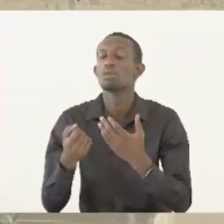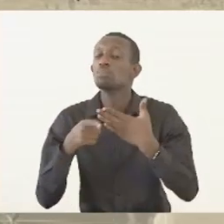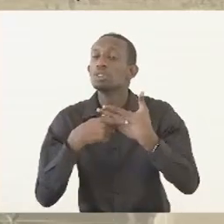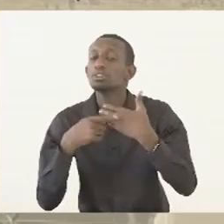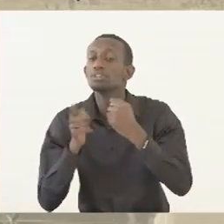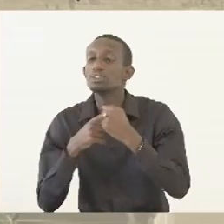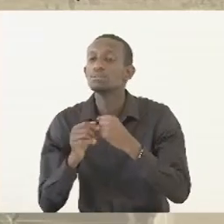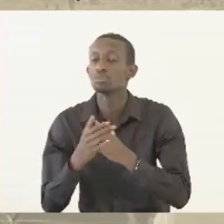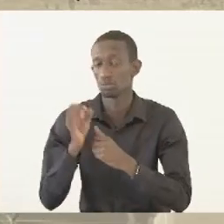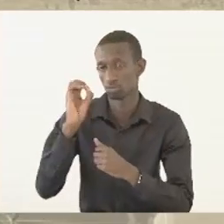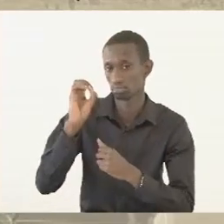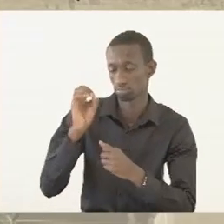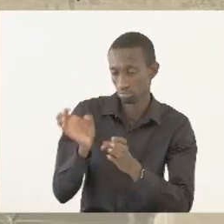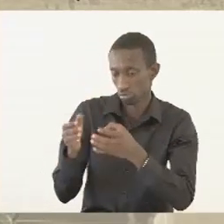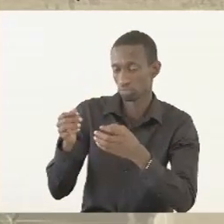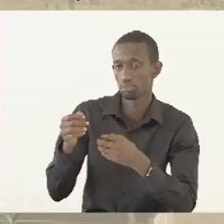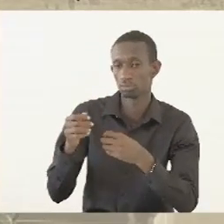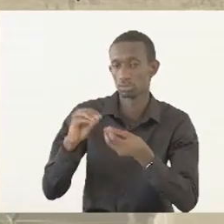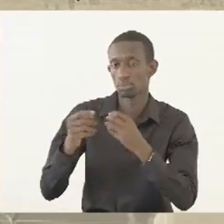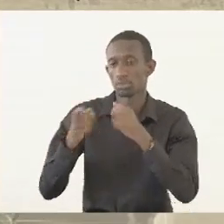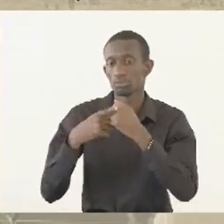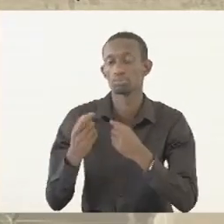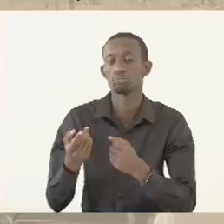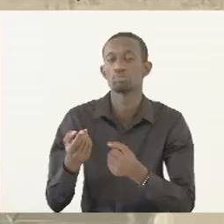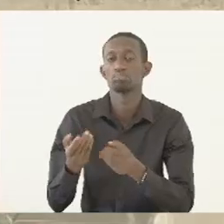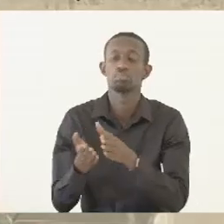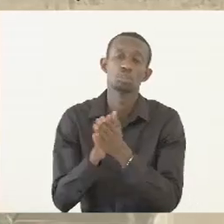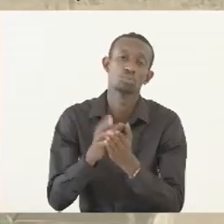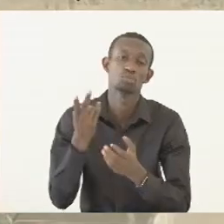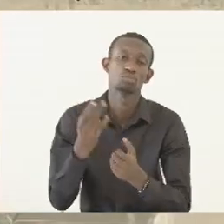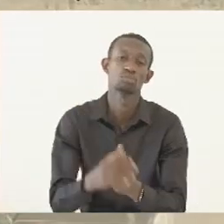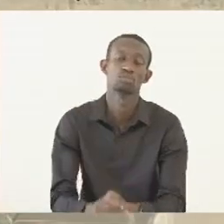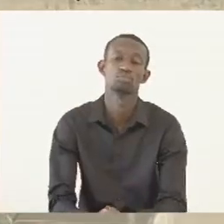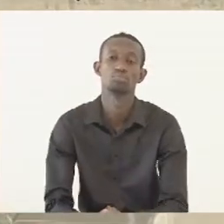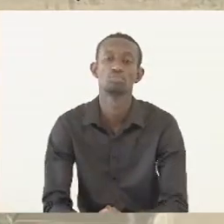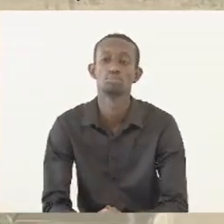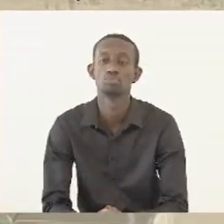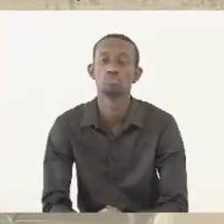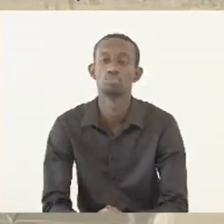have oxygen in group number 6. So it will be 2. You can put negative there.